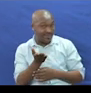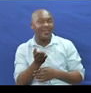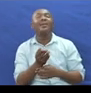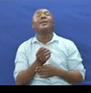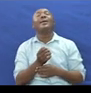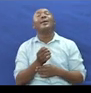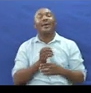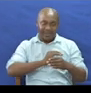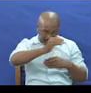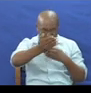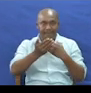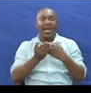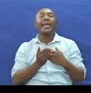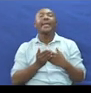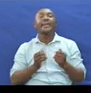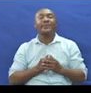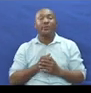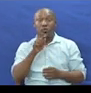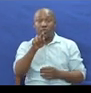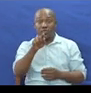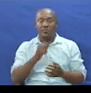I'm going to narrate it to you.